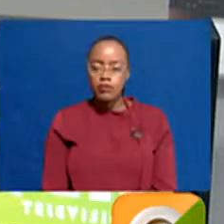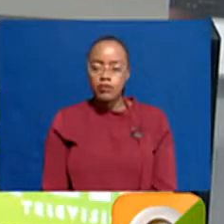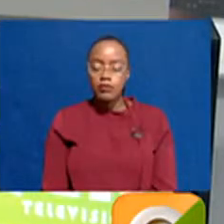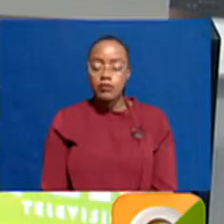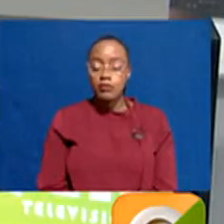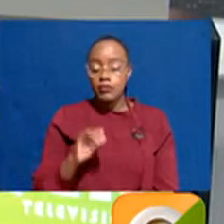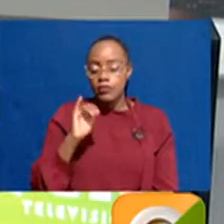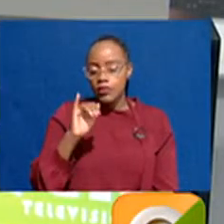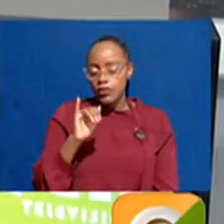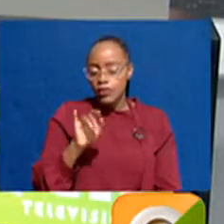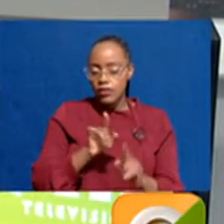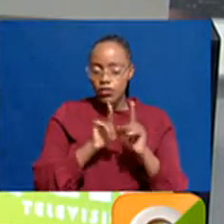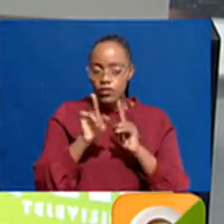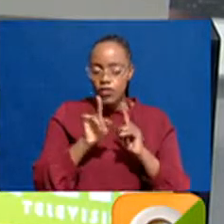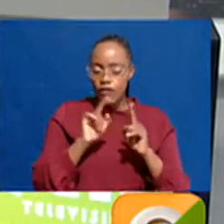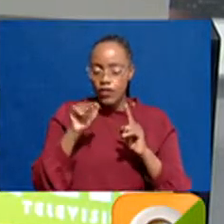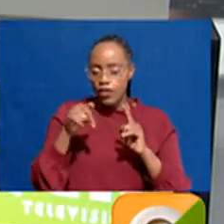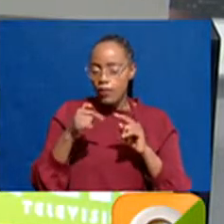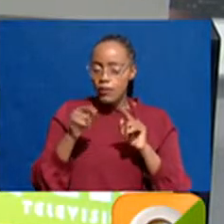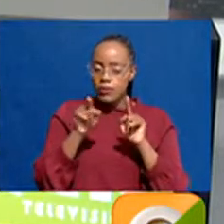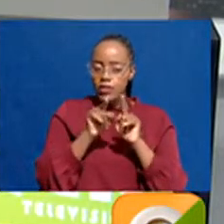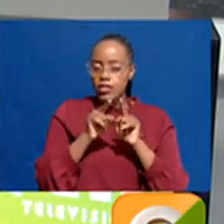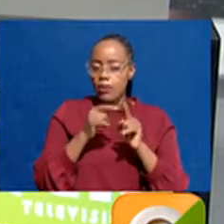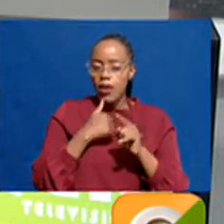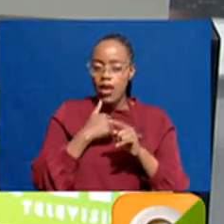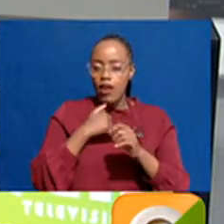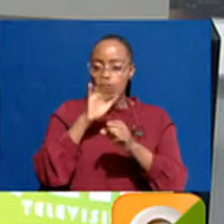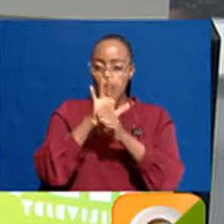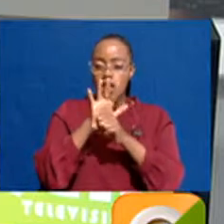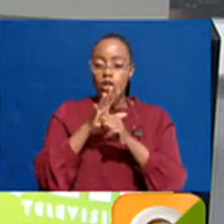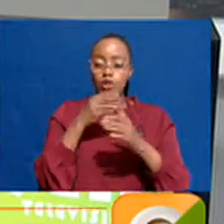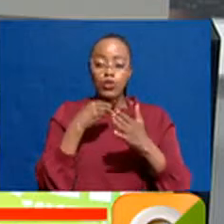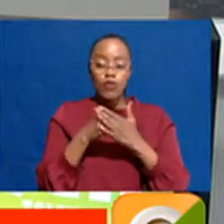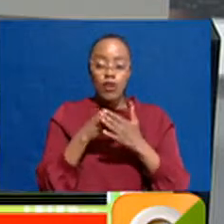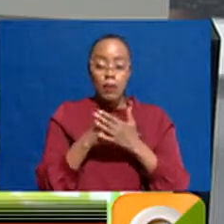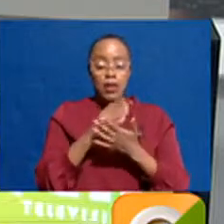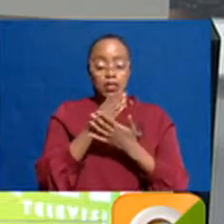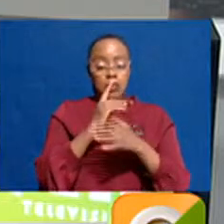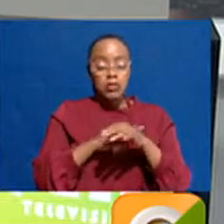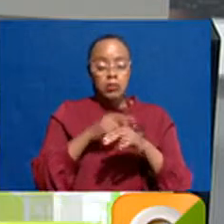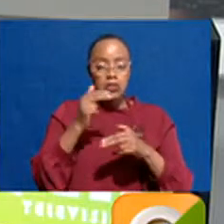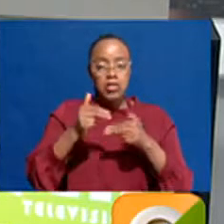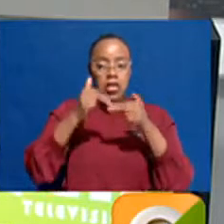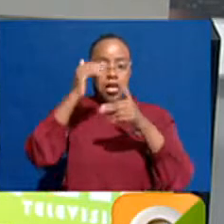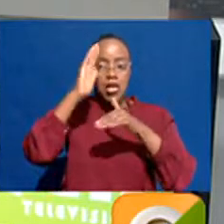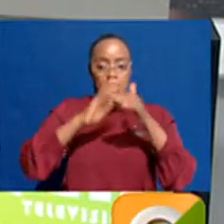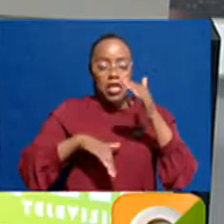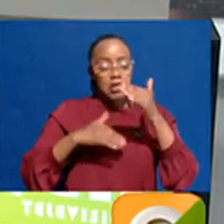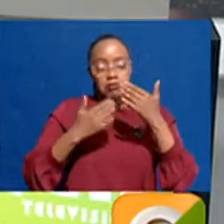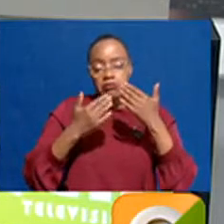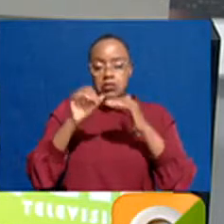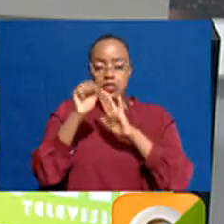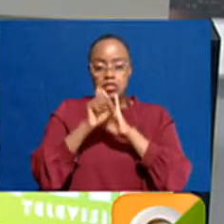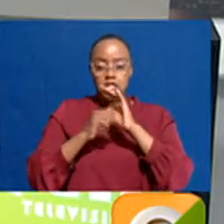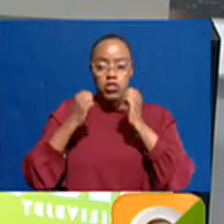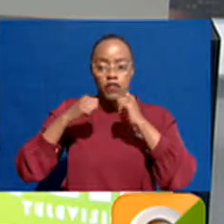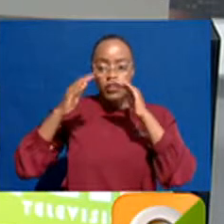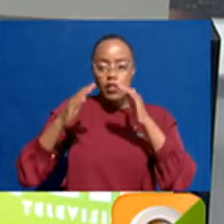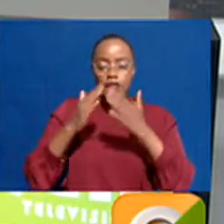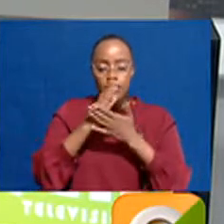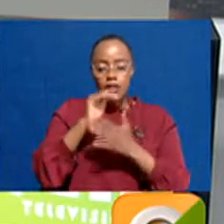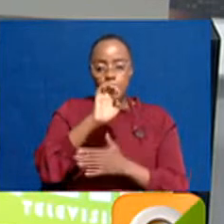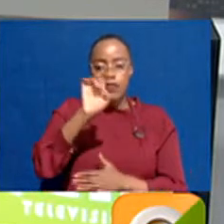claim. It looks like it ends up being quite a lot of money, sometimes even higher than the state officers or the executive, some of